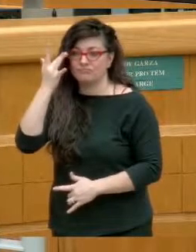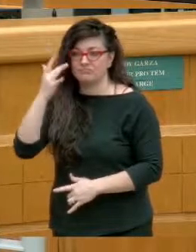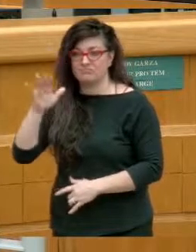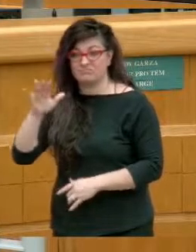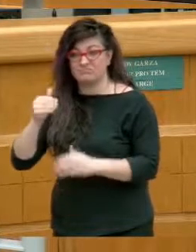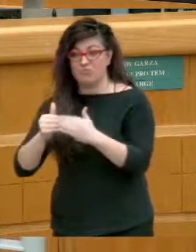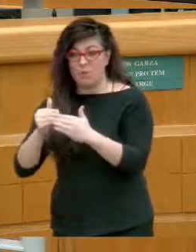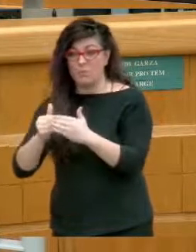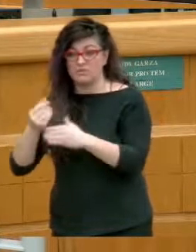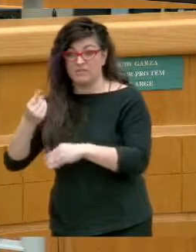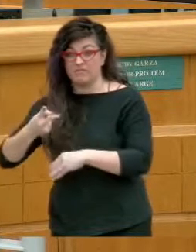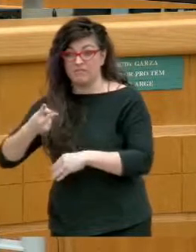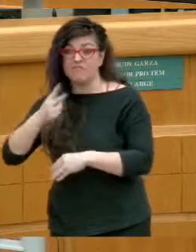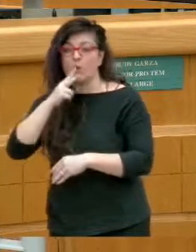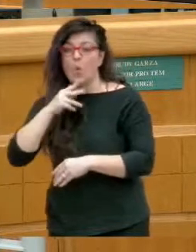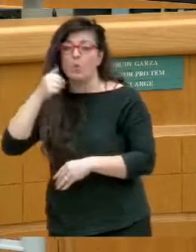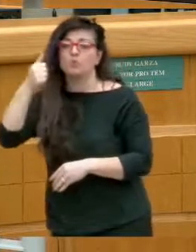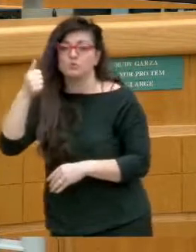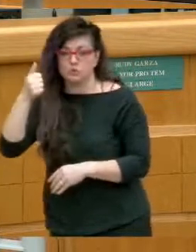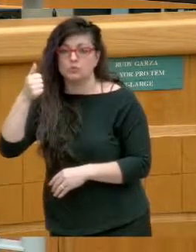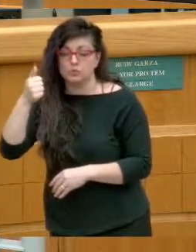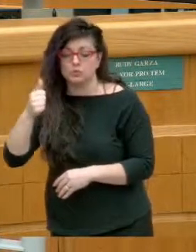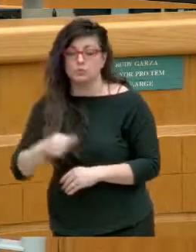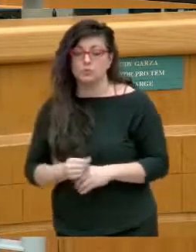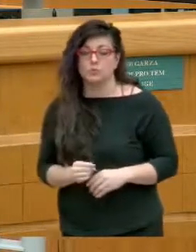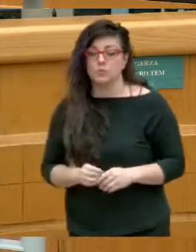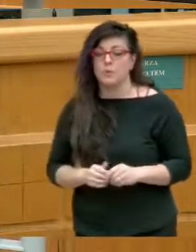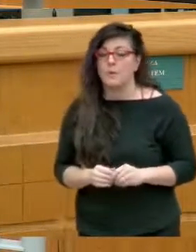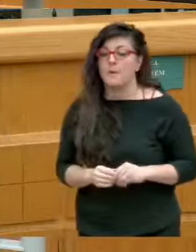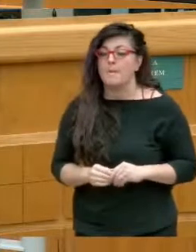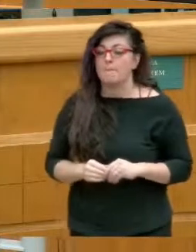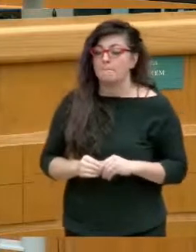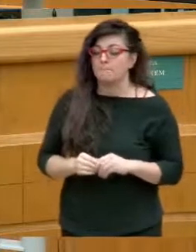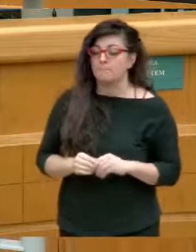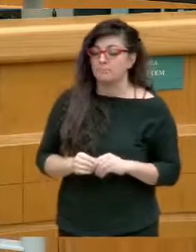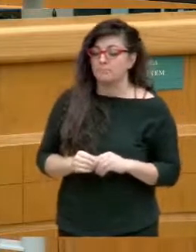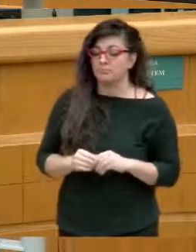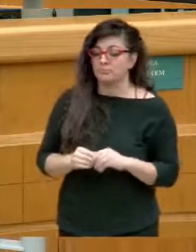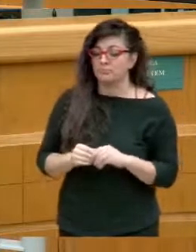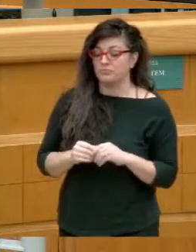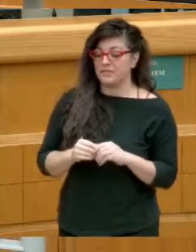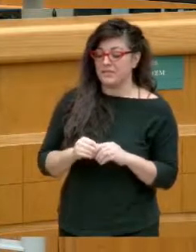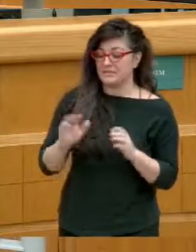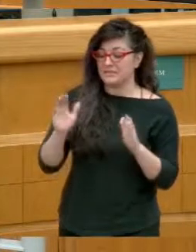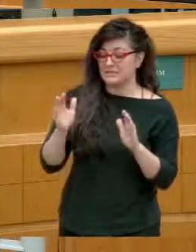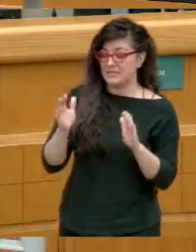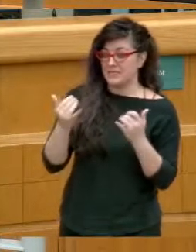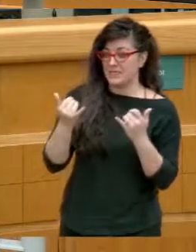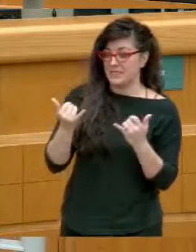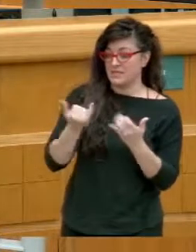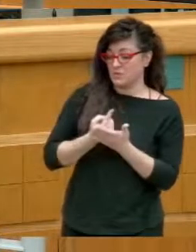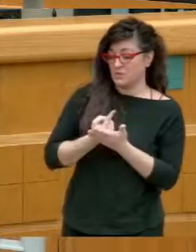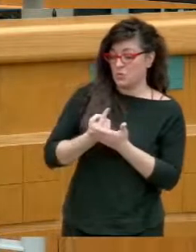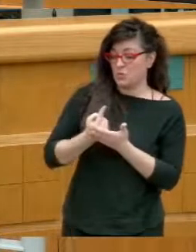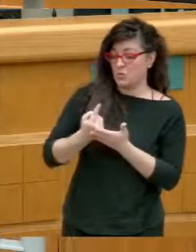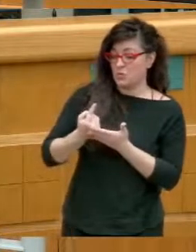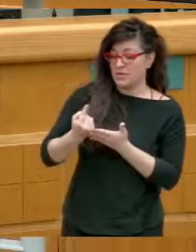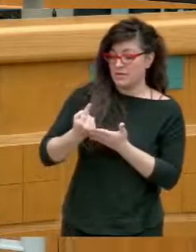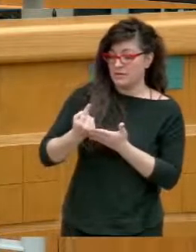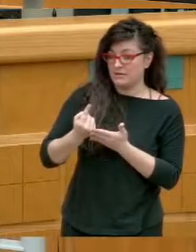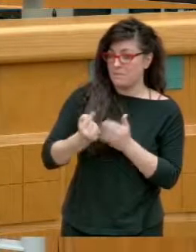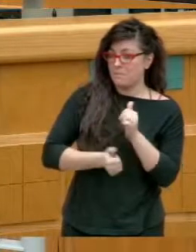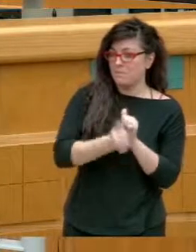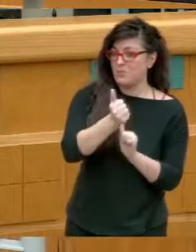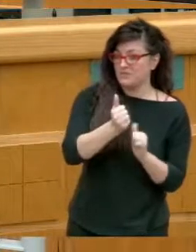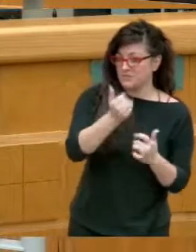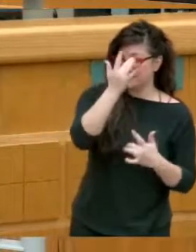good majority were in the older age category. The last couple of days, actually this week, they've been in that younger